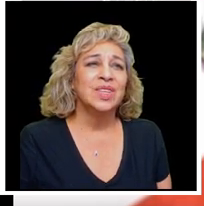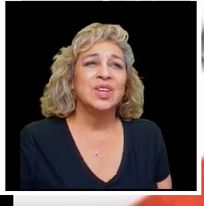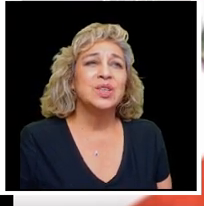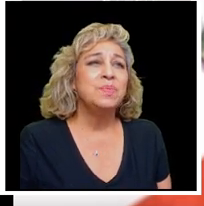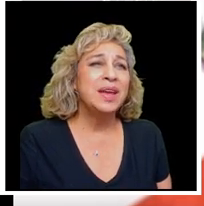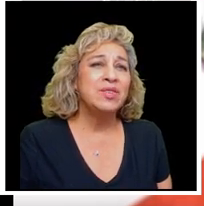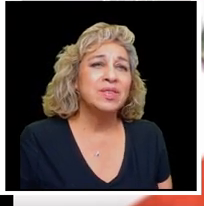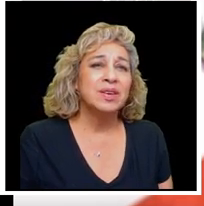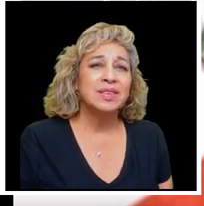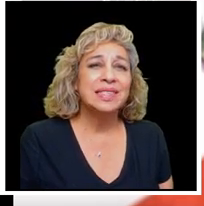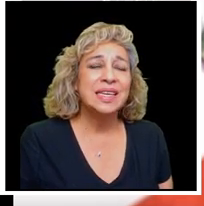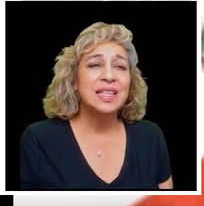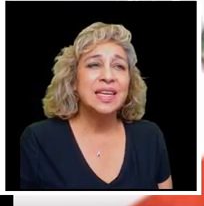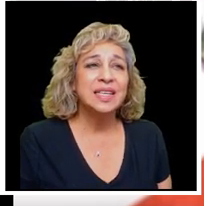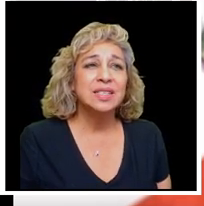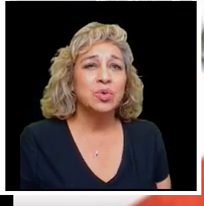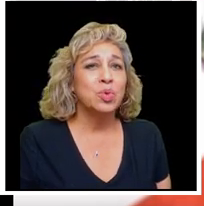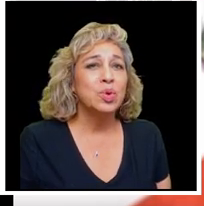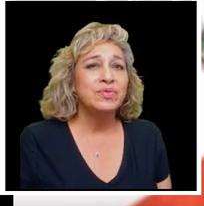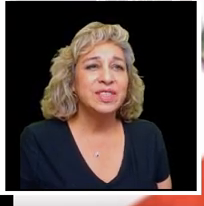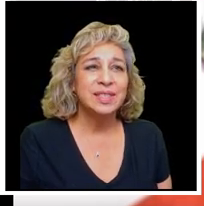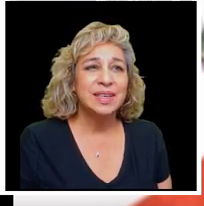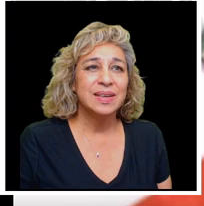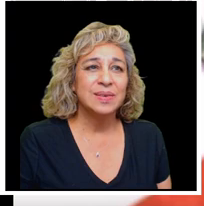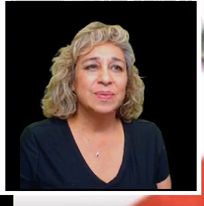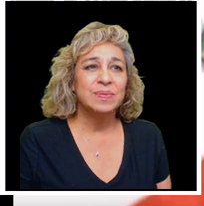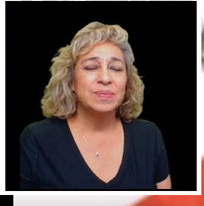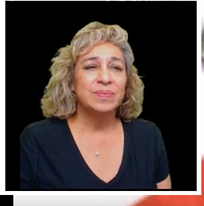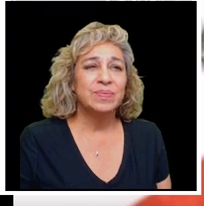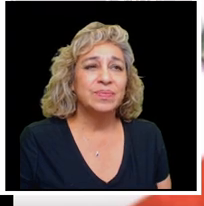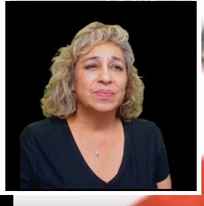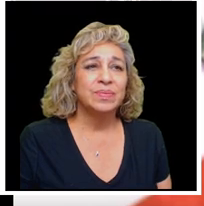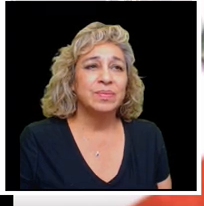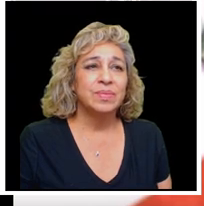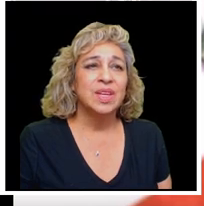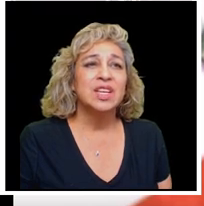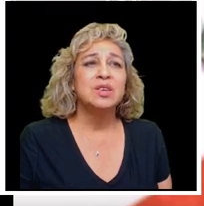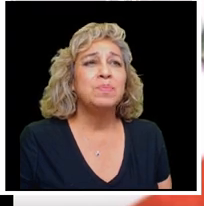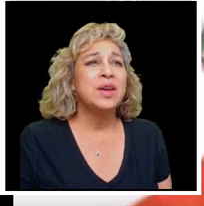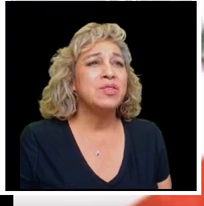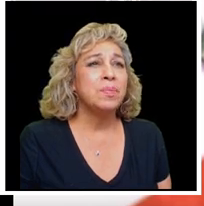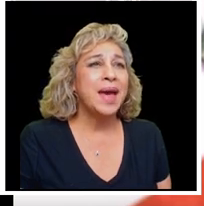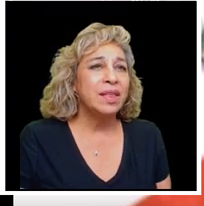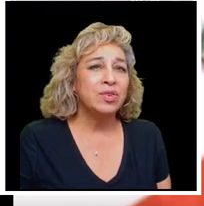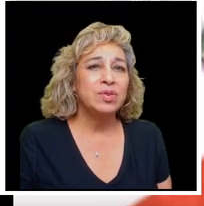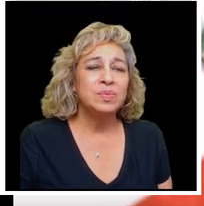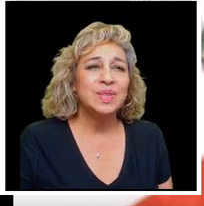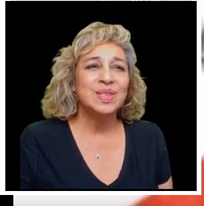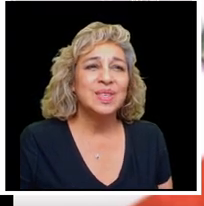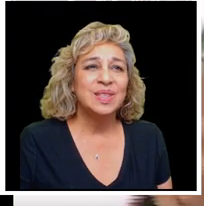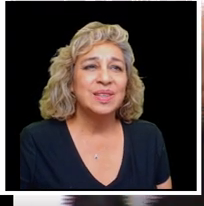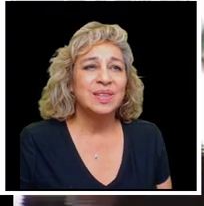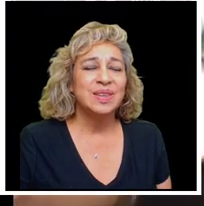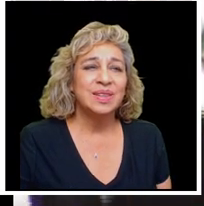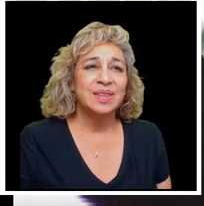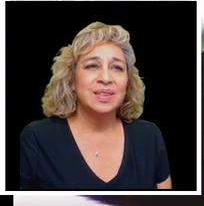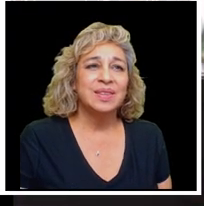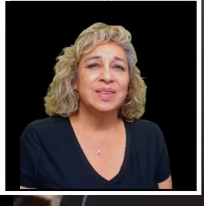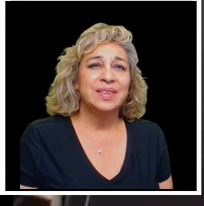to better the ceilings or roofs to better the bathrooms